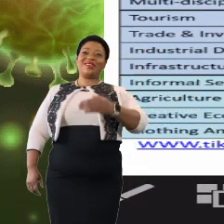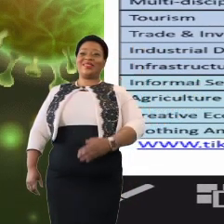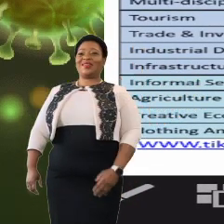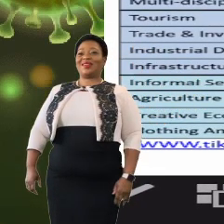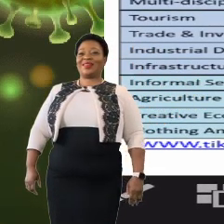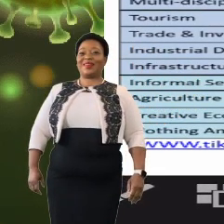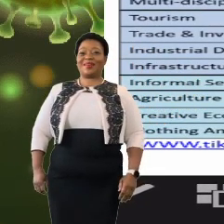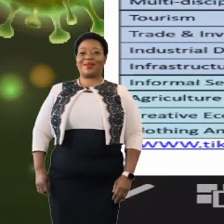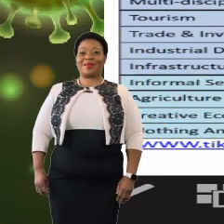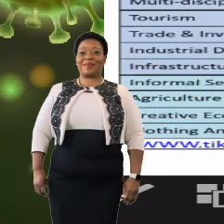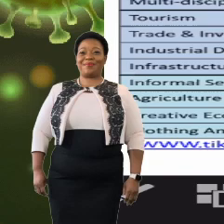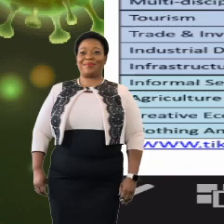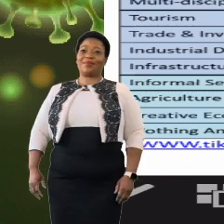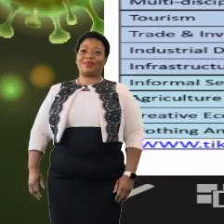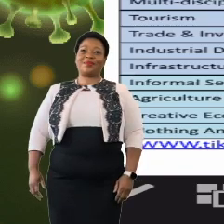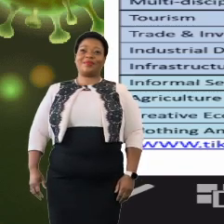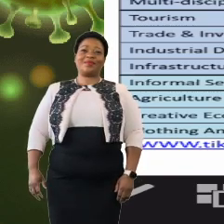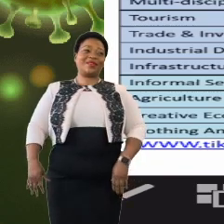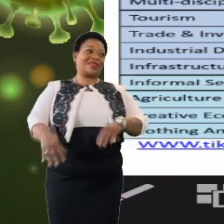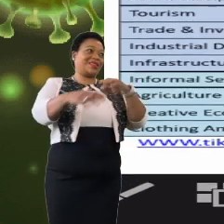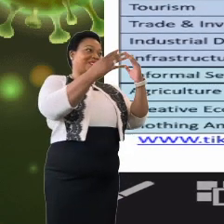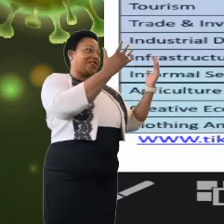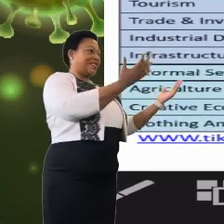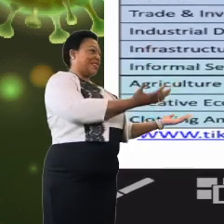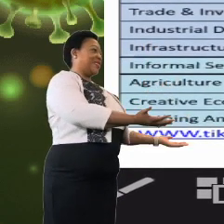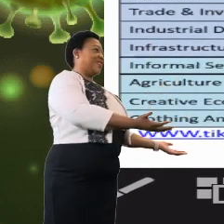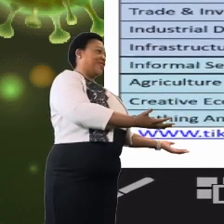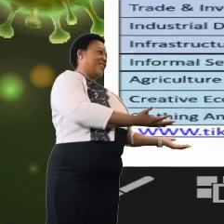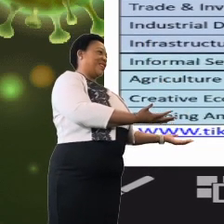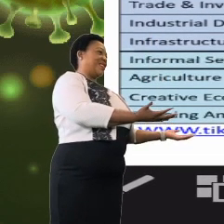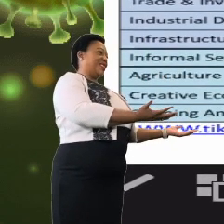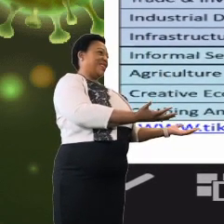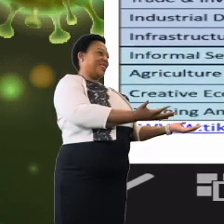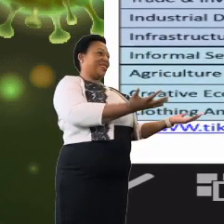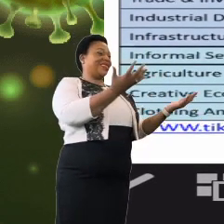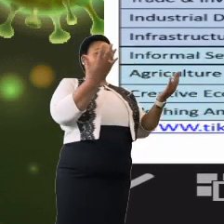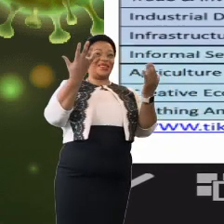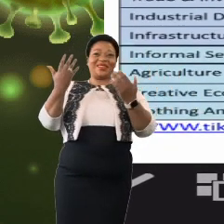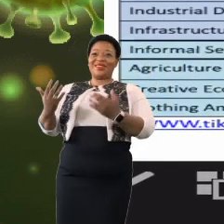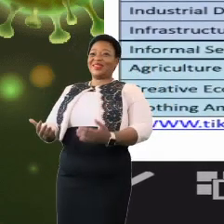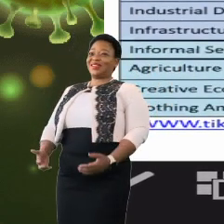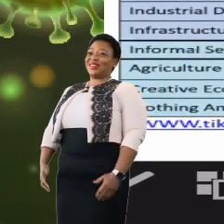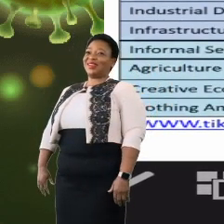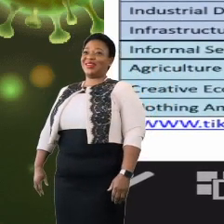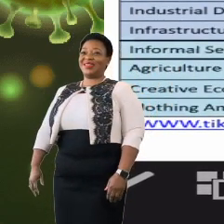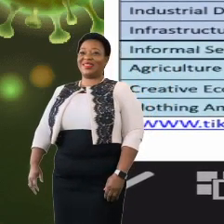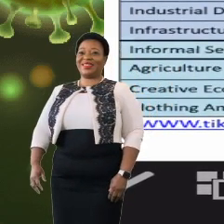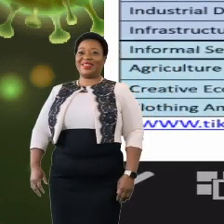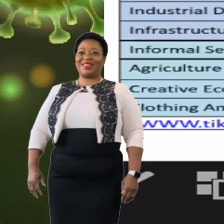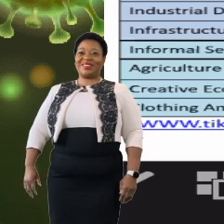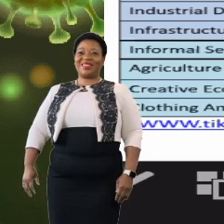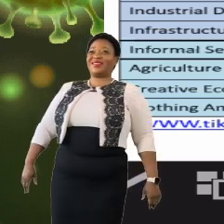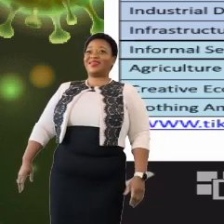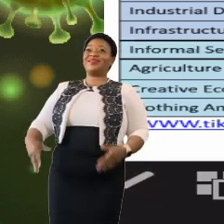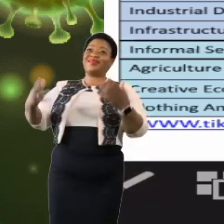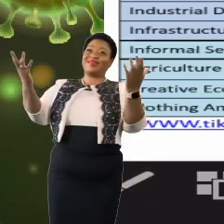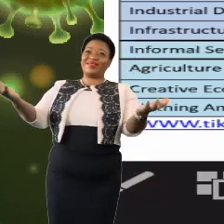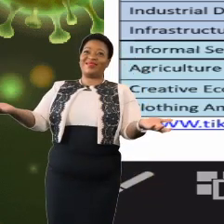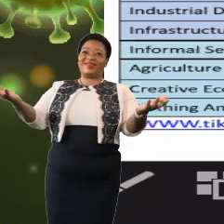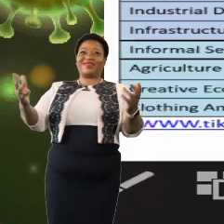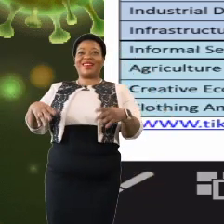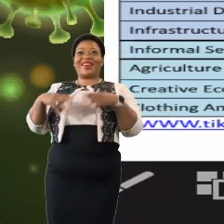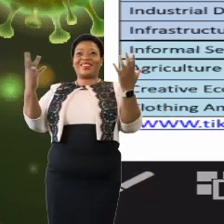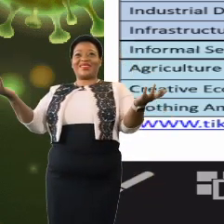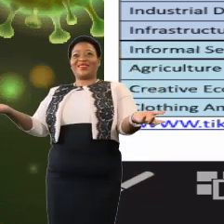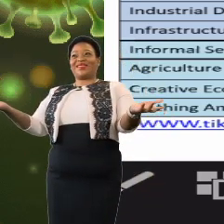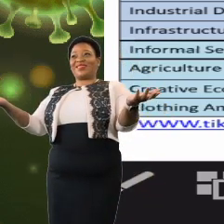sure that one will be quite interesting to look at. The trade and investment one, which will be taking place also on that day, including